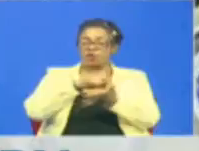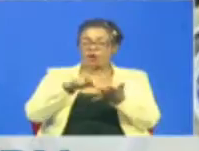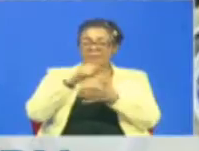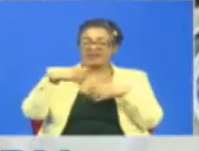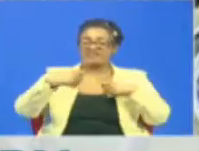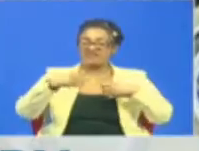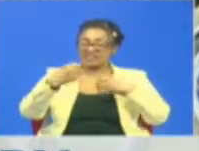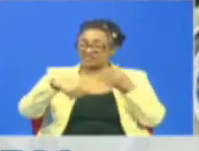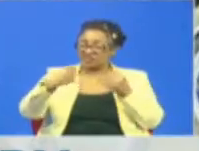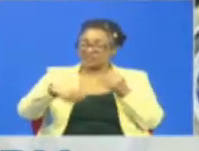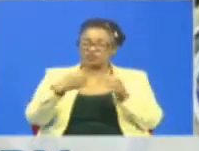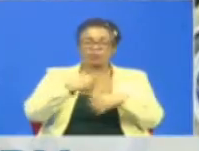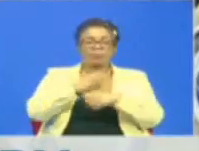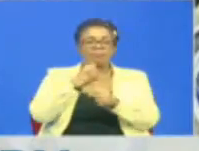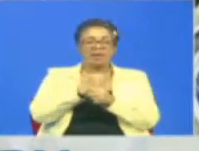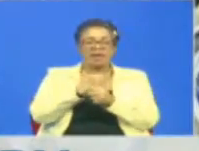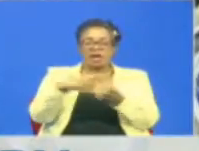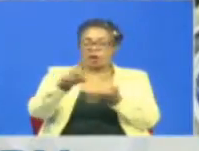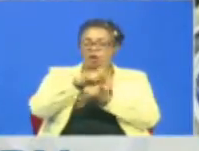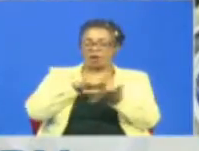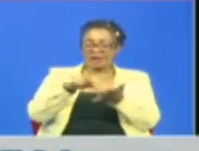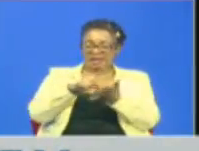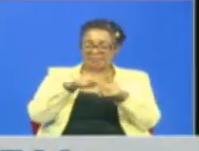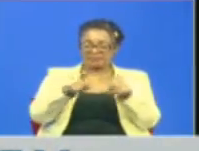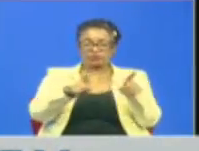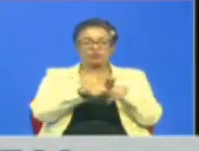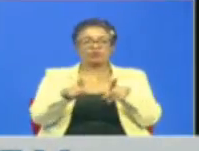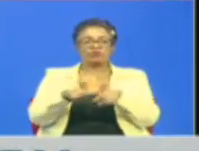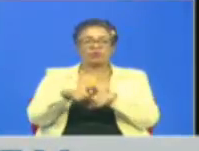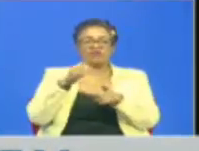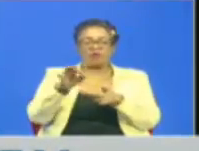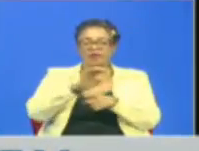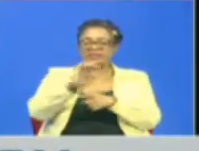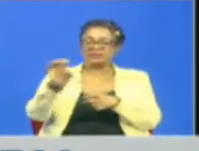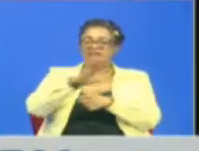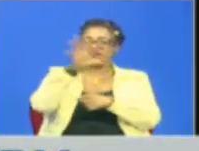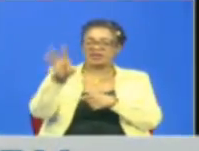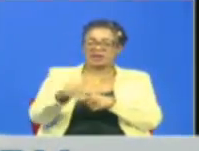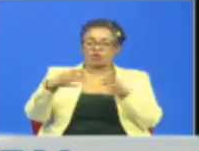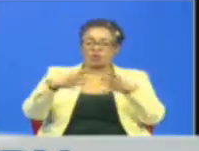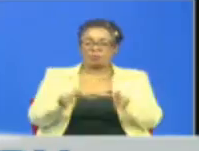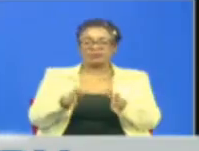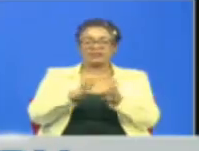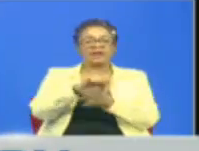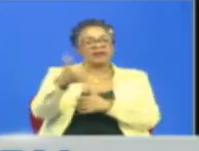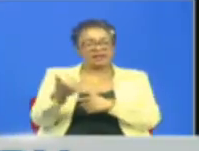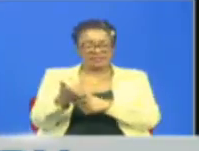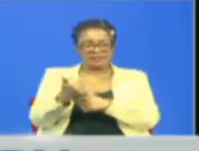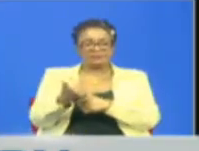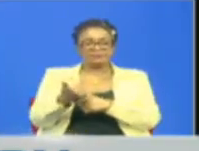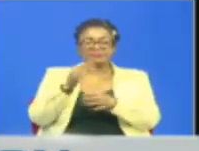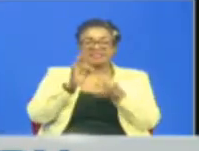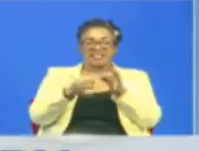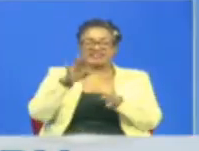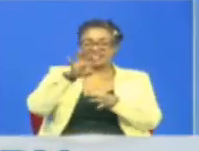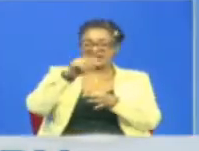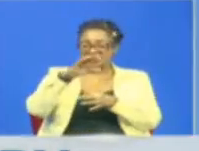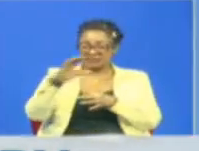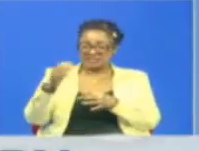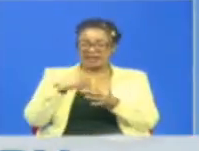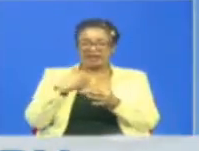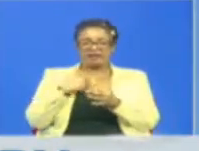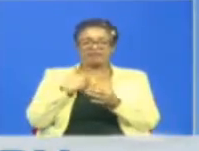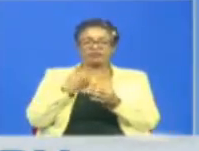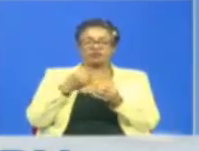to provide them not only locally, but also for the East African community and beyond, if EAC talks to harmonize regulatory